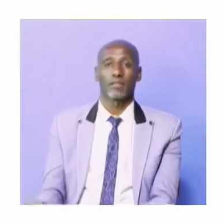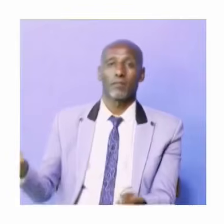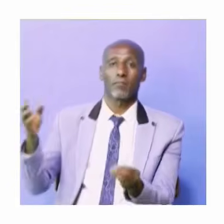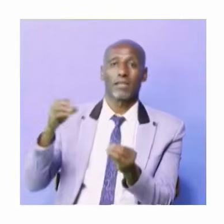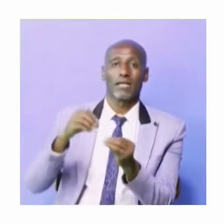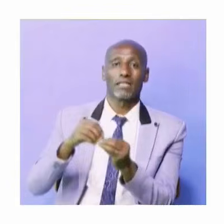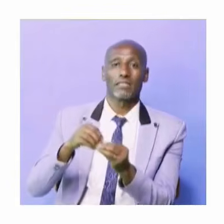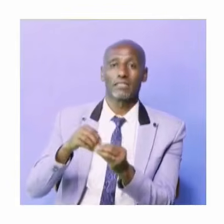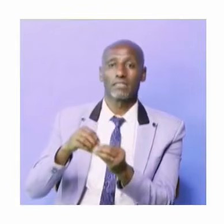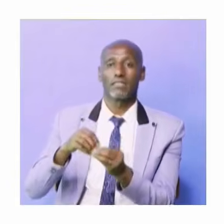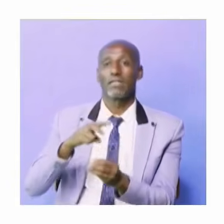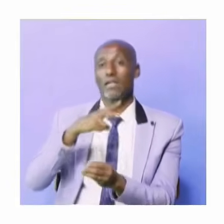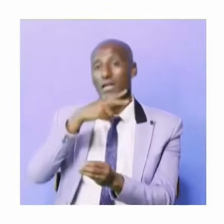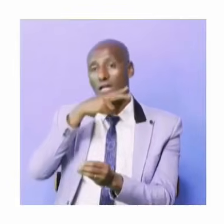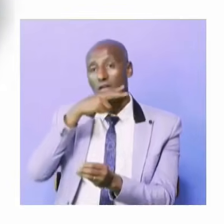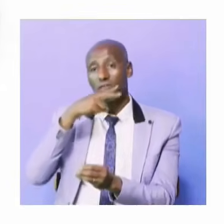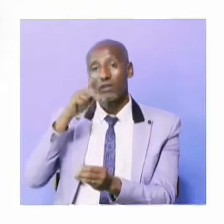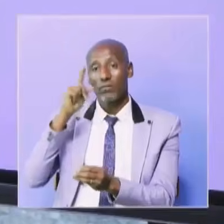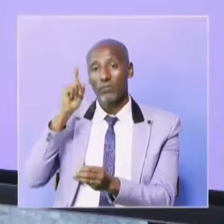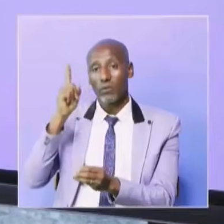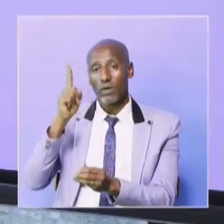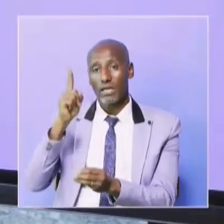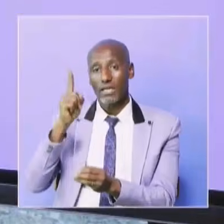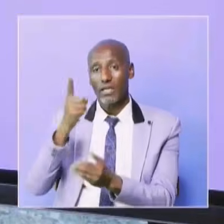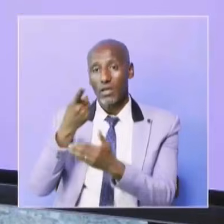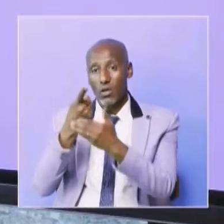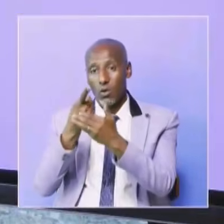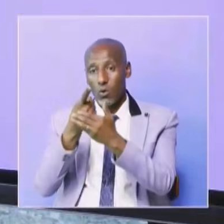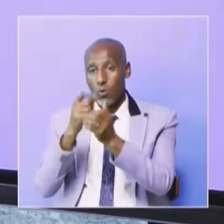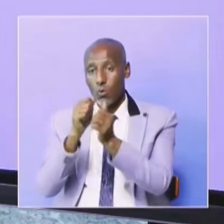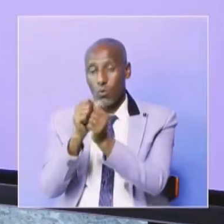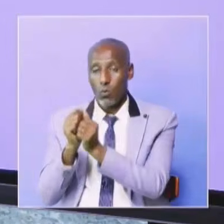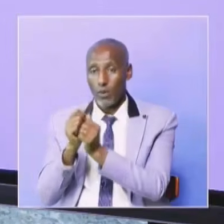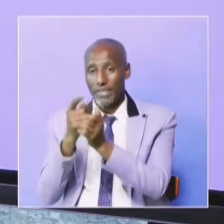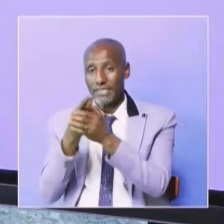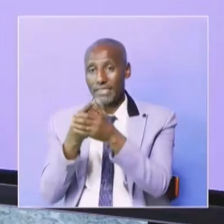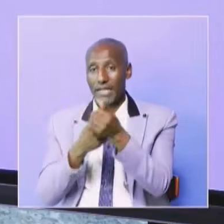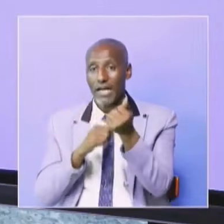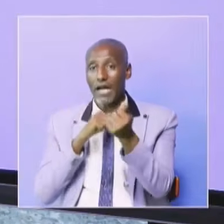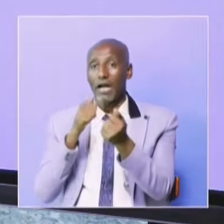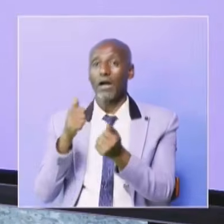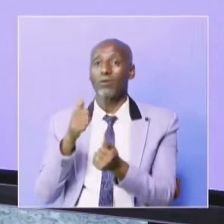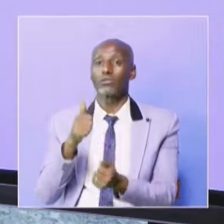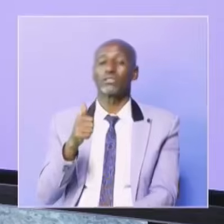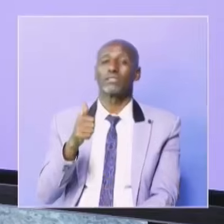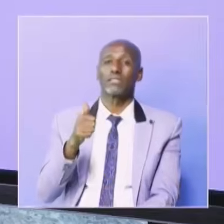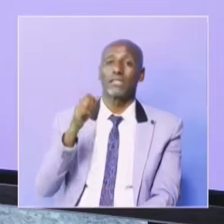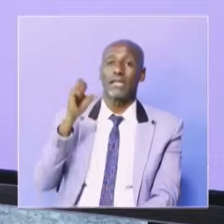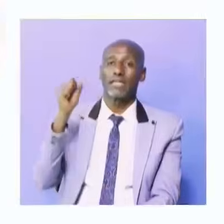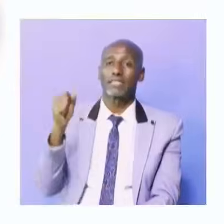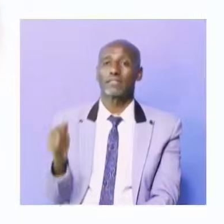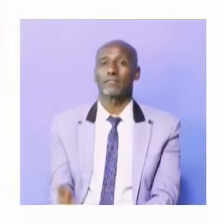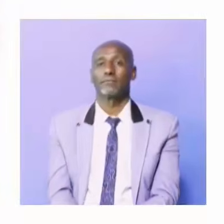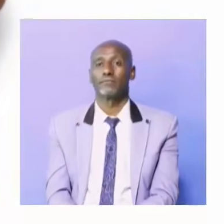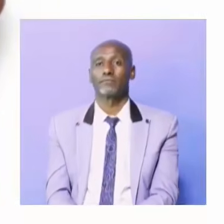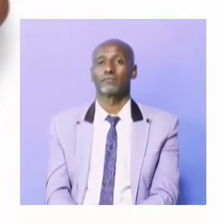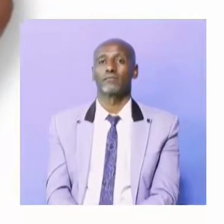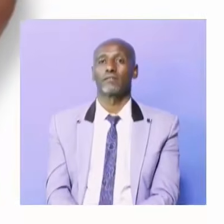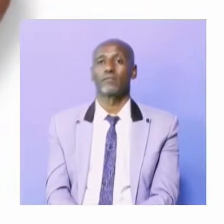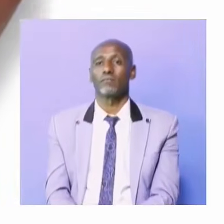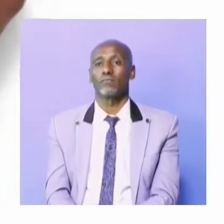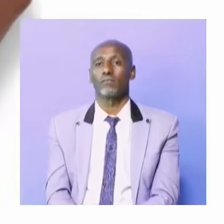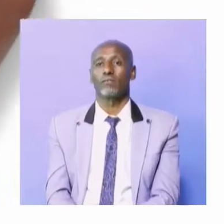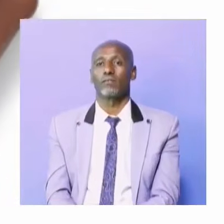plus verb 1 without S. No more S here because we are using what? Does. Okay?